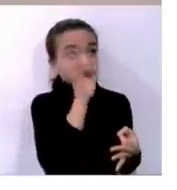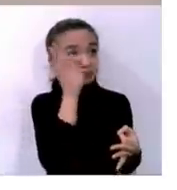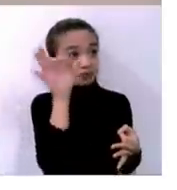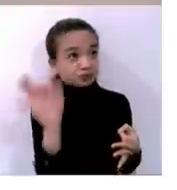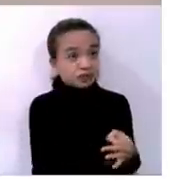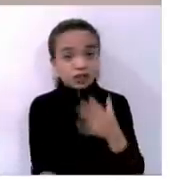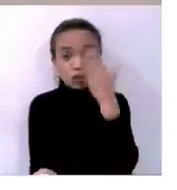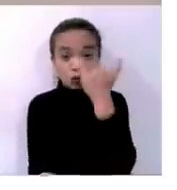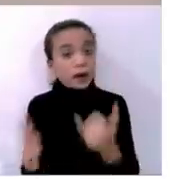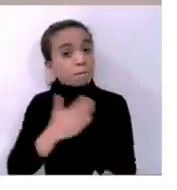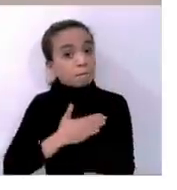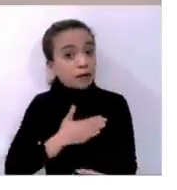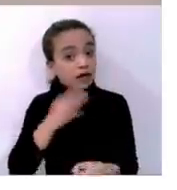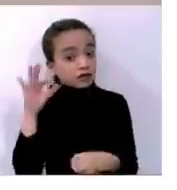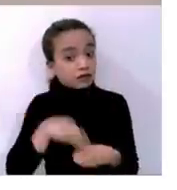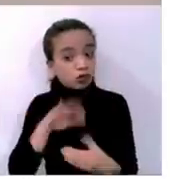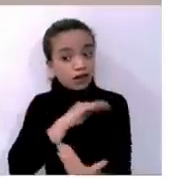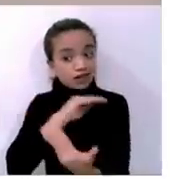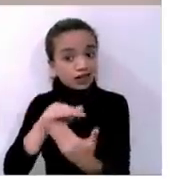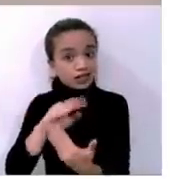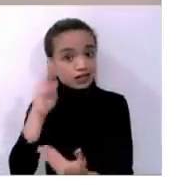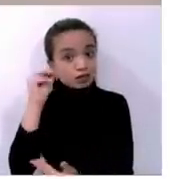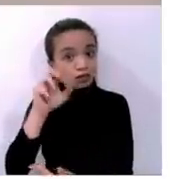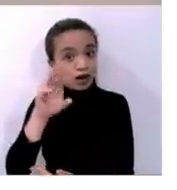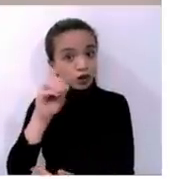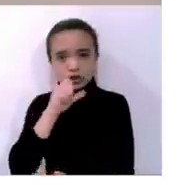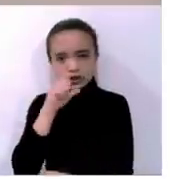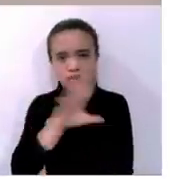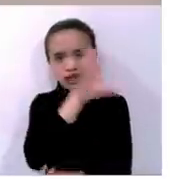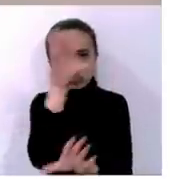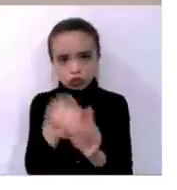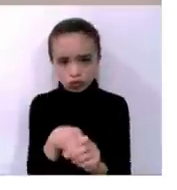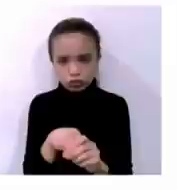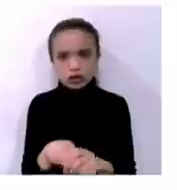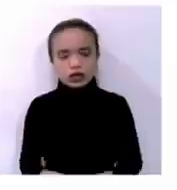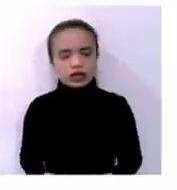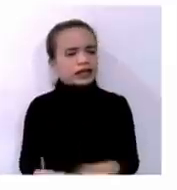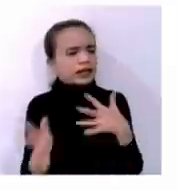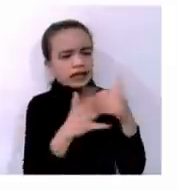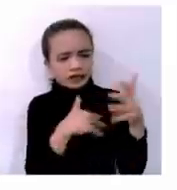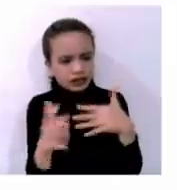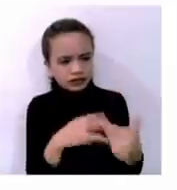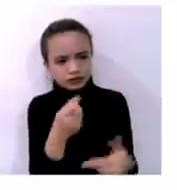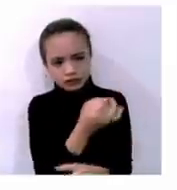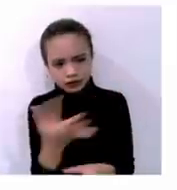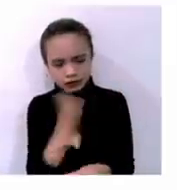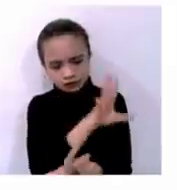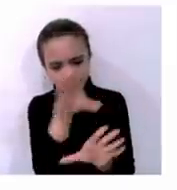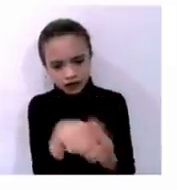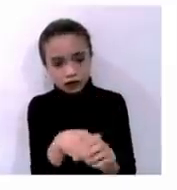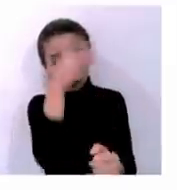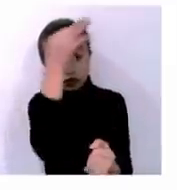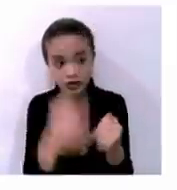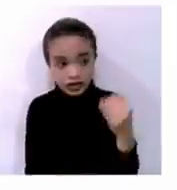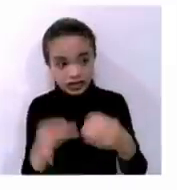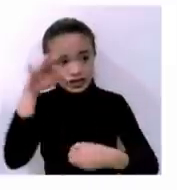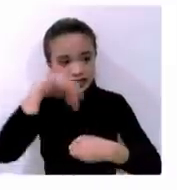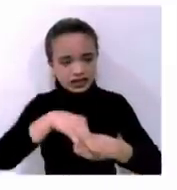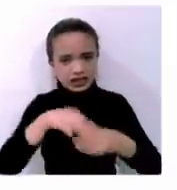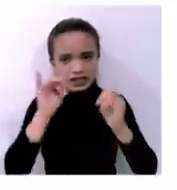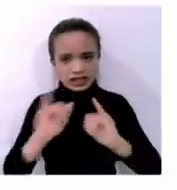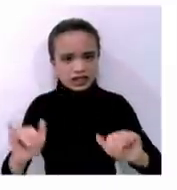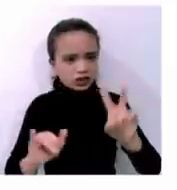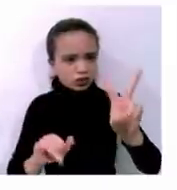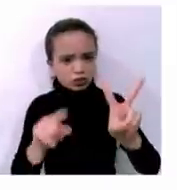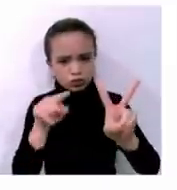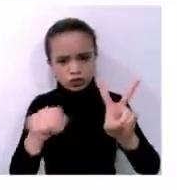my vote against Marcos will not be counted. But even if it were counted, the final voting was 2-0. Even